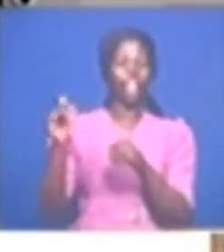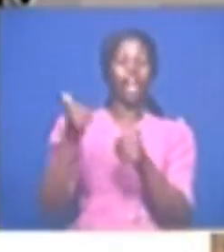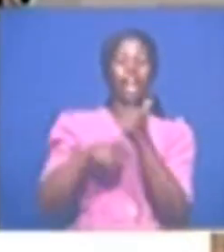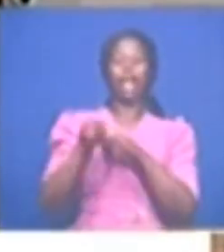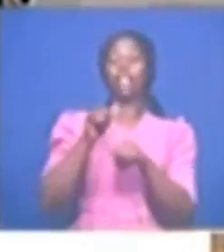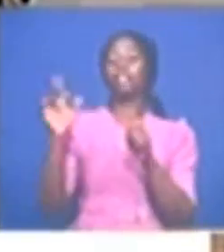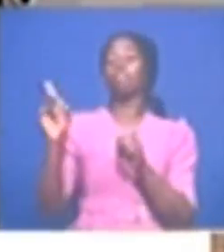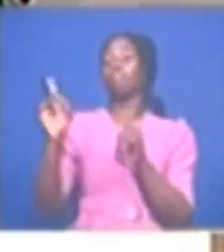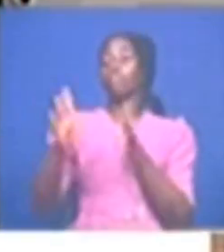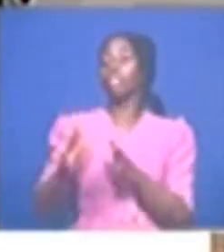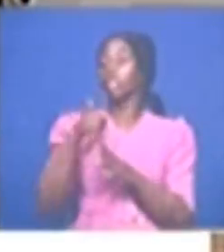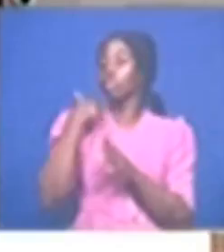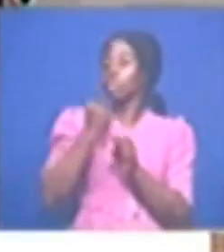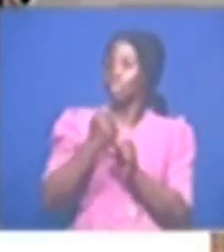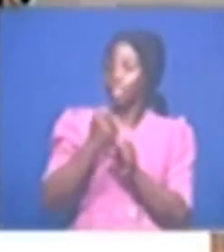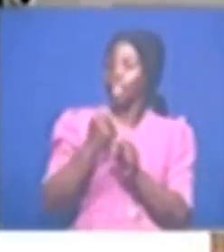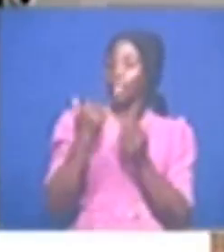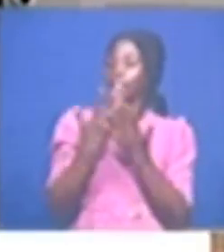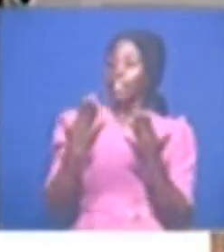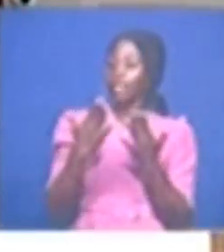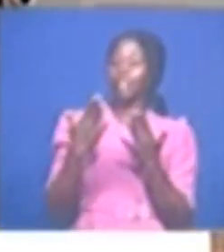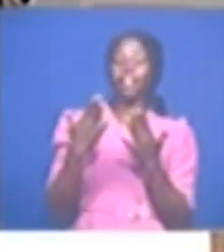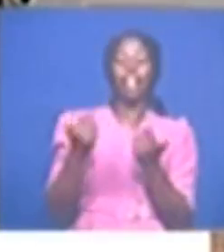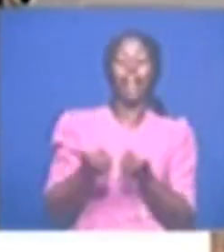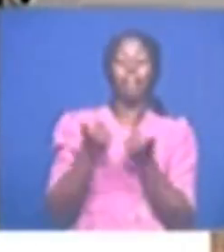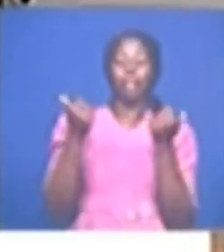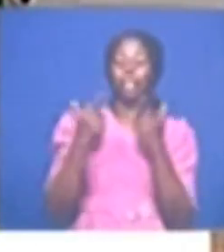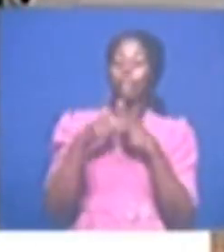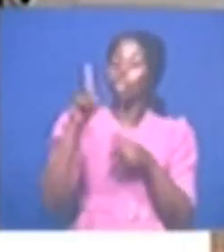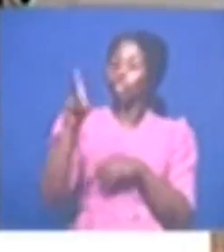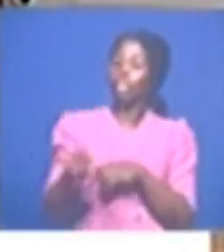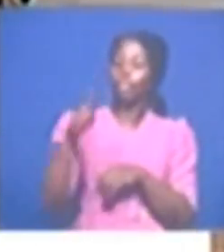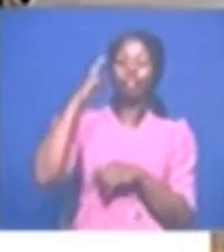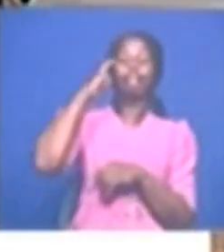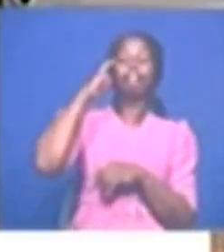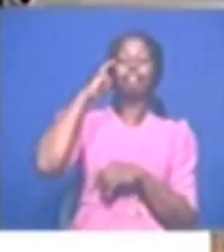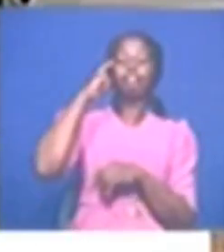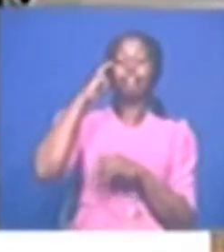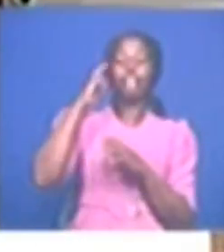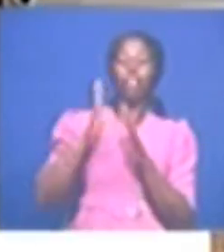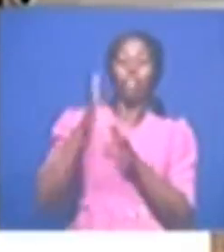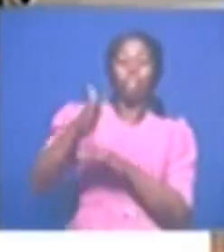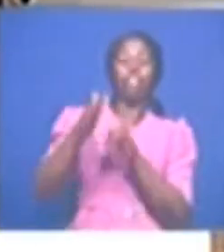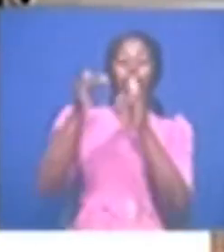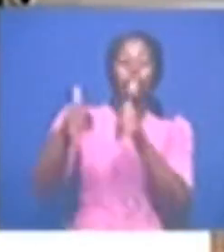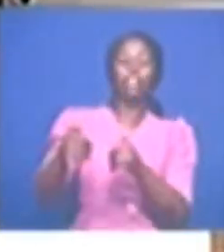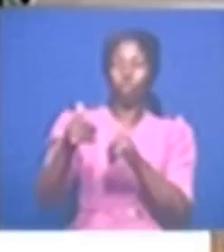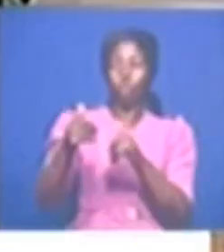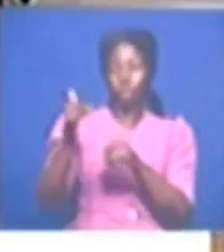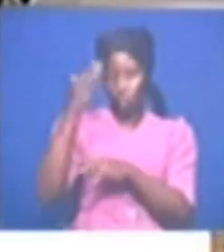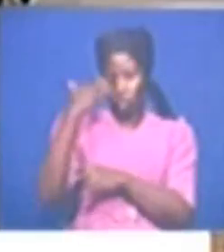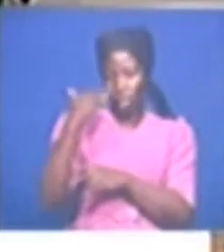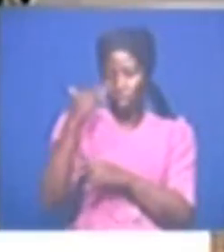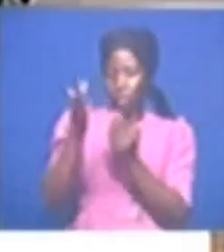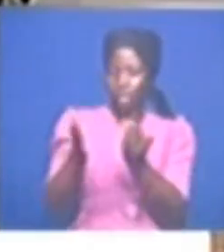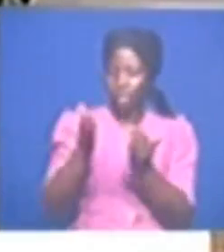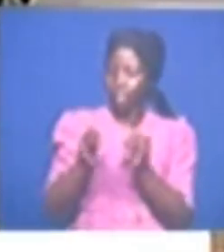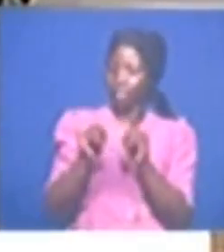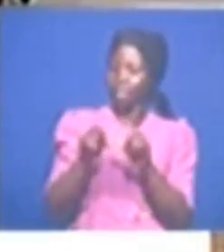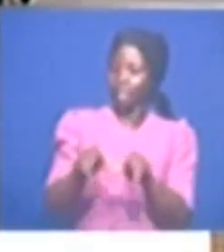is actually making things be done, but we need to think beyond an individual, because we need sustainable, we